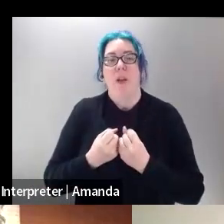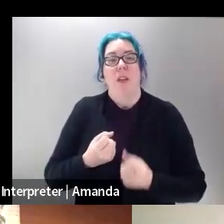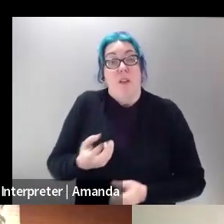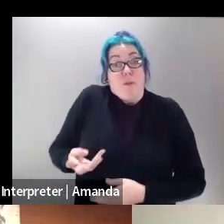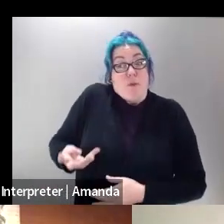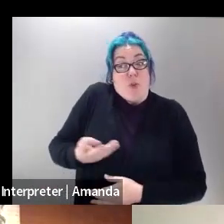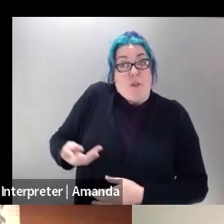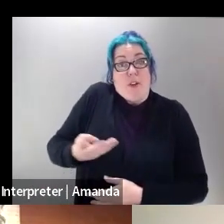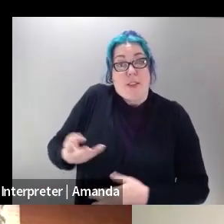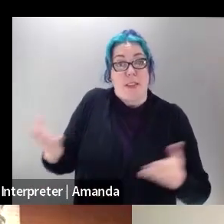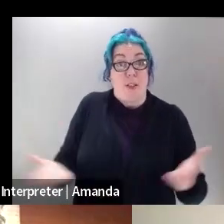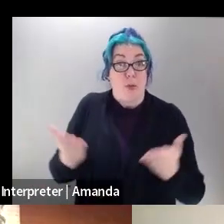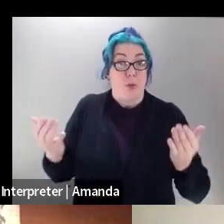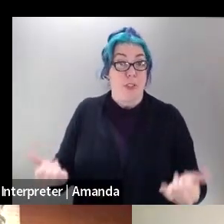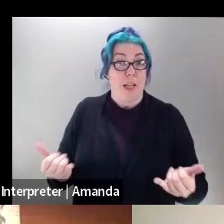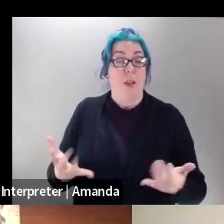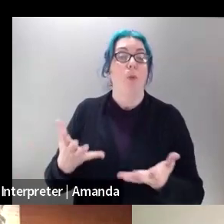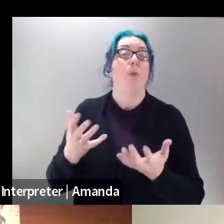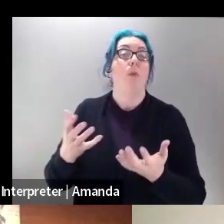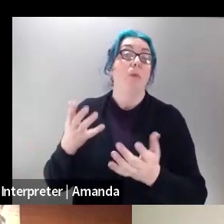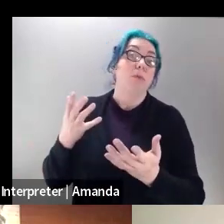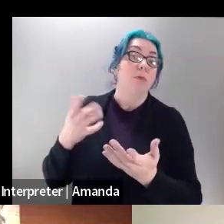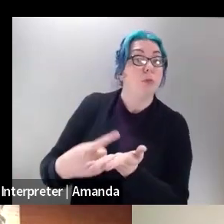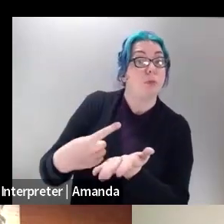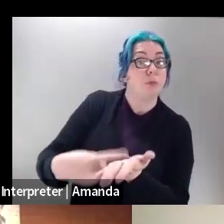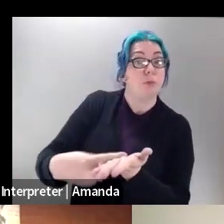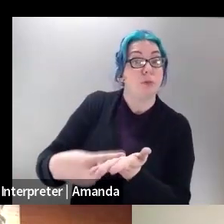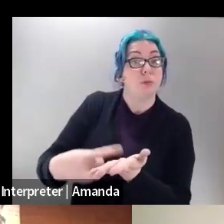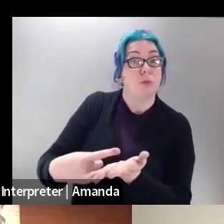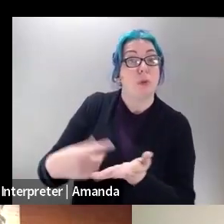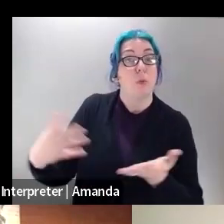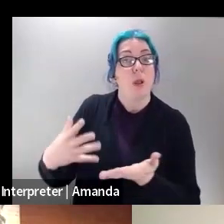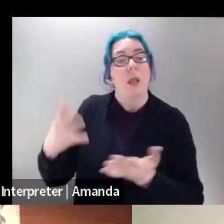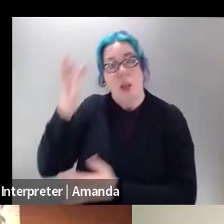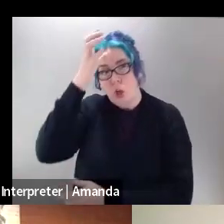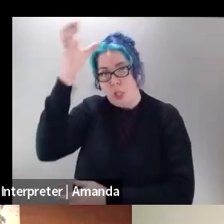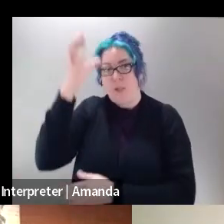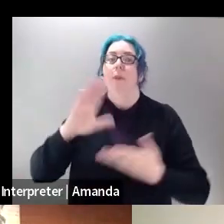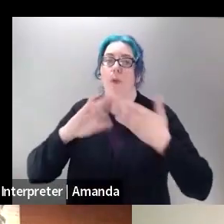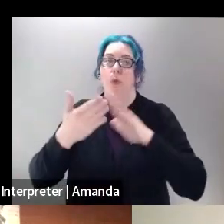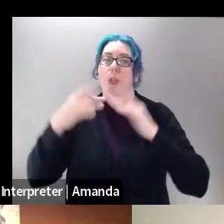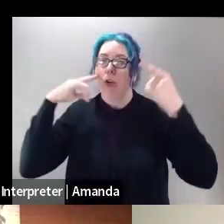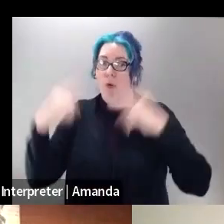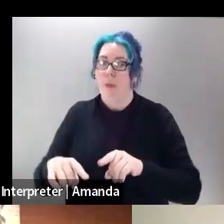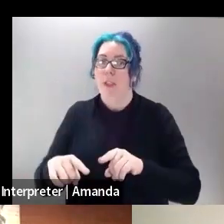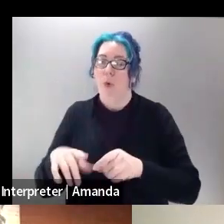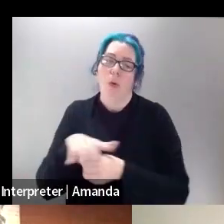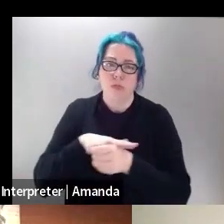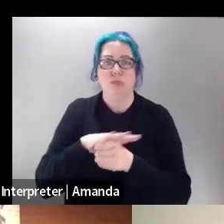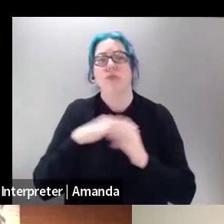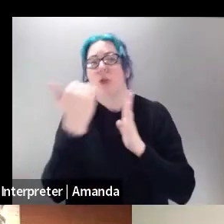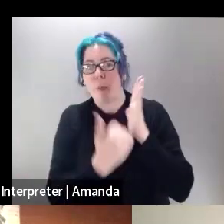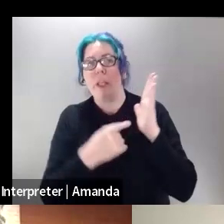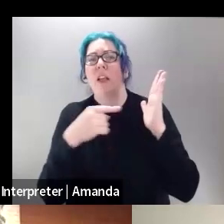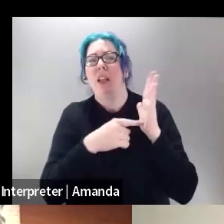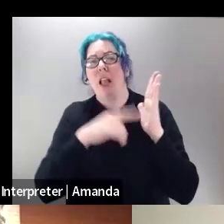interested in is having this conversation to open ourselves up to the whys and wherefores for the thoughtful